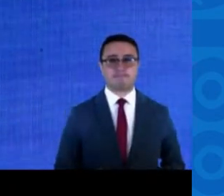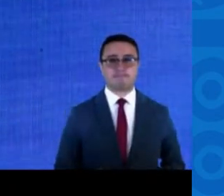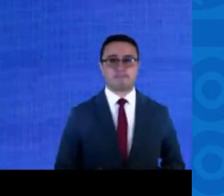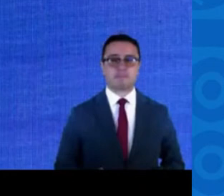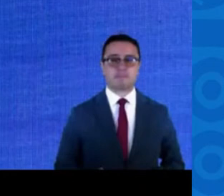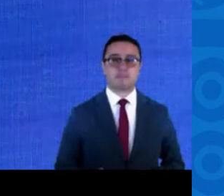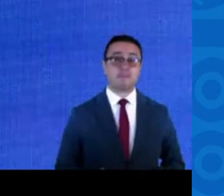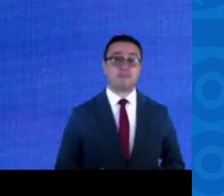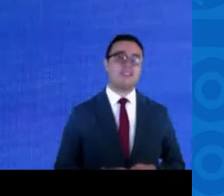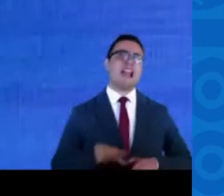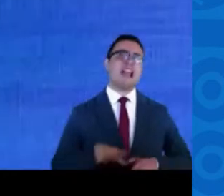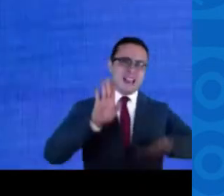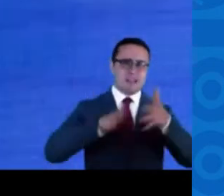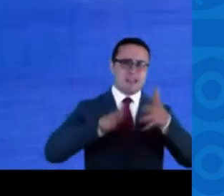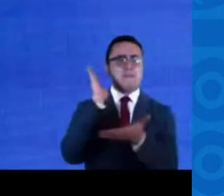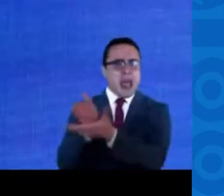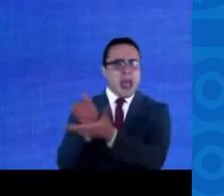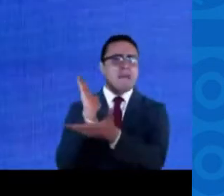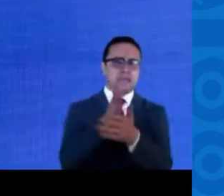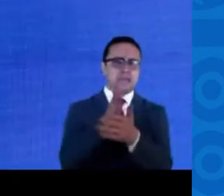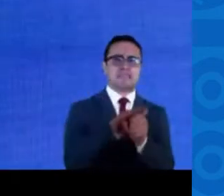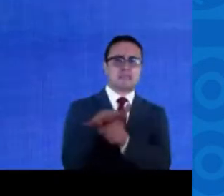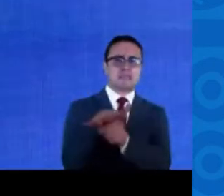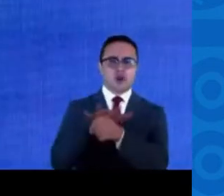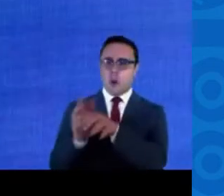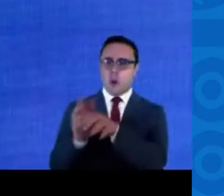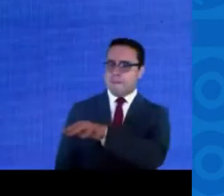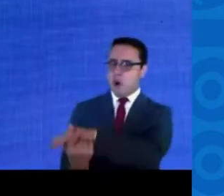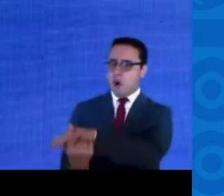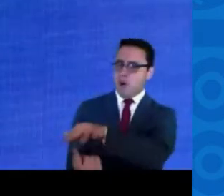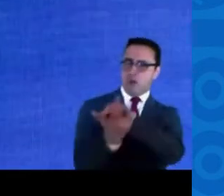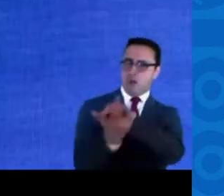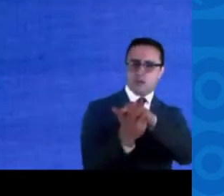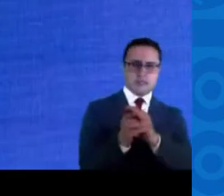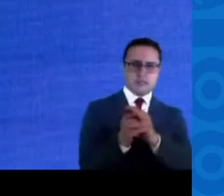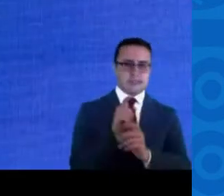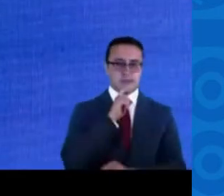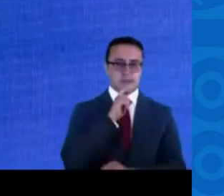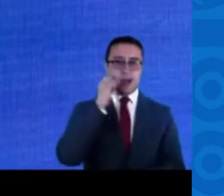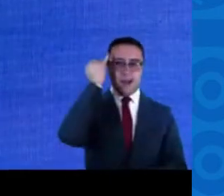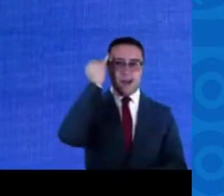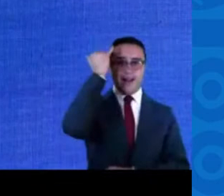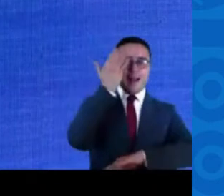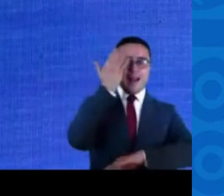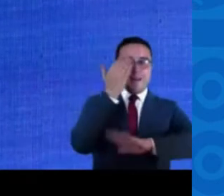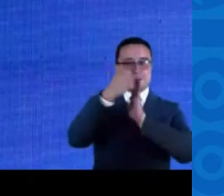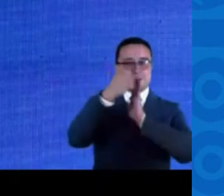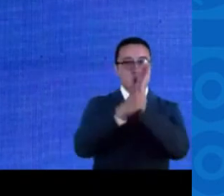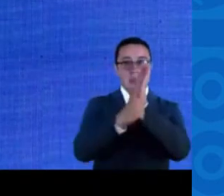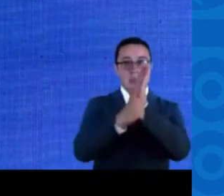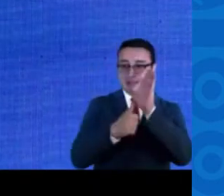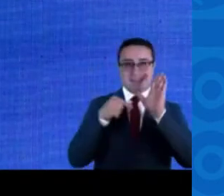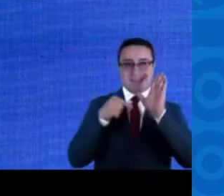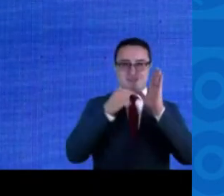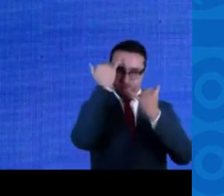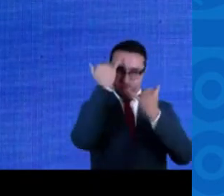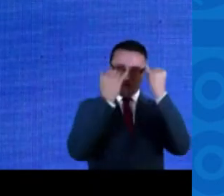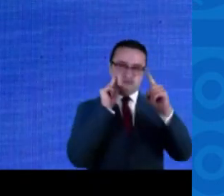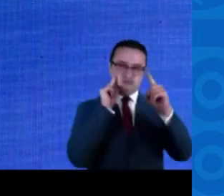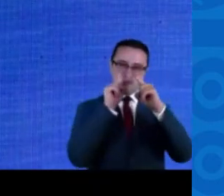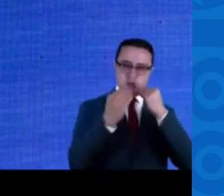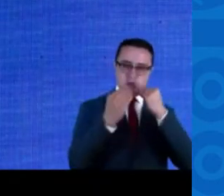There are different factors that have made innovation for nutrition to reach where it